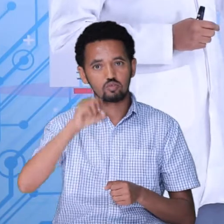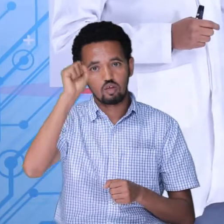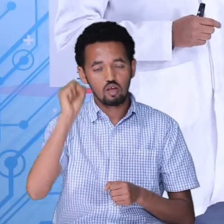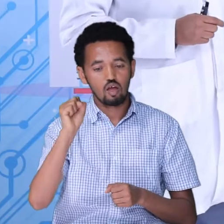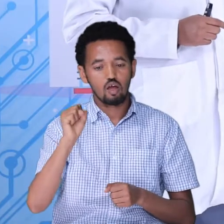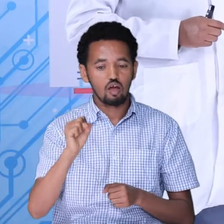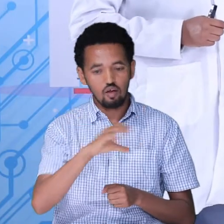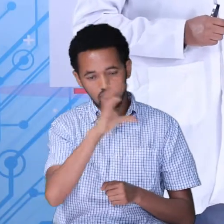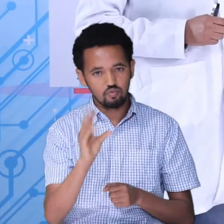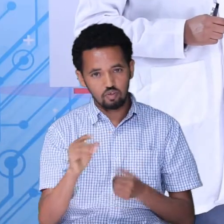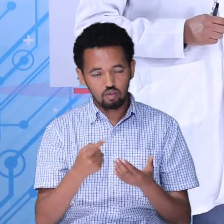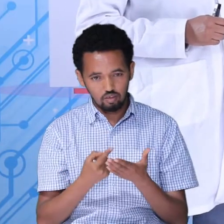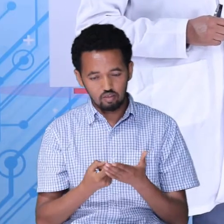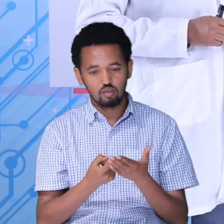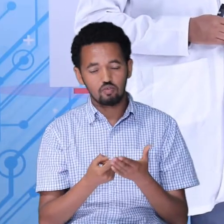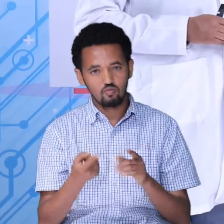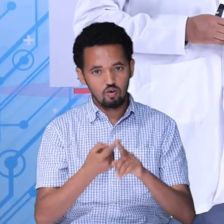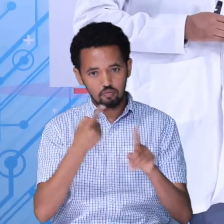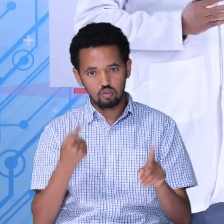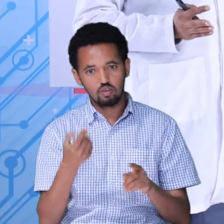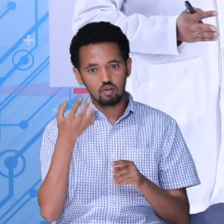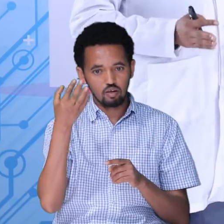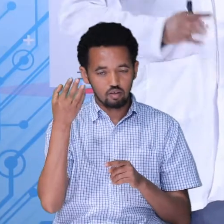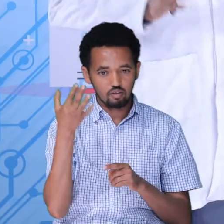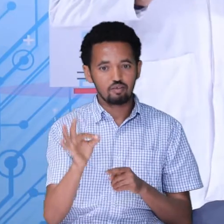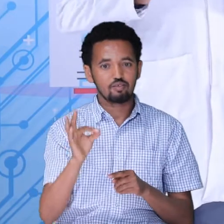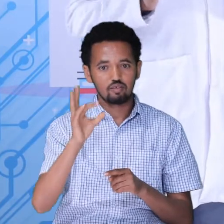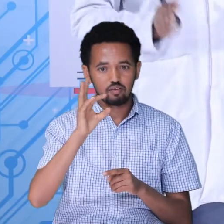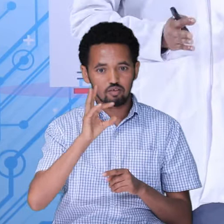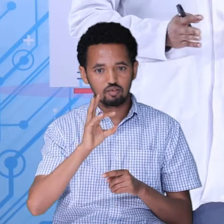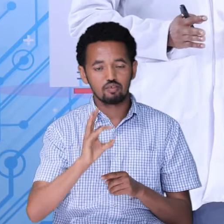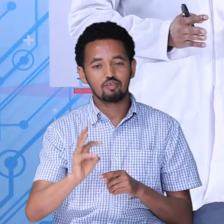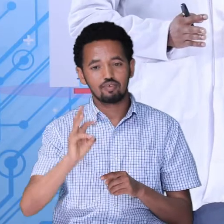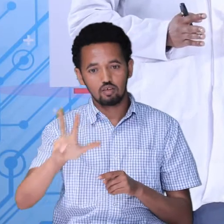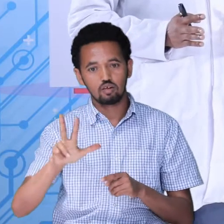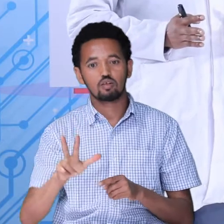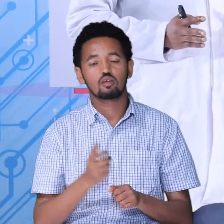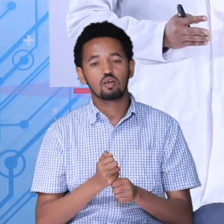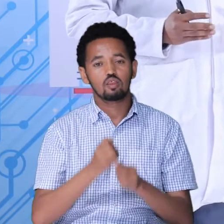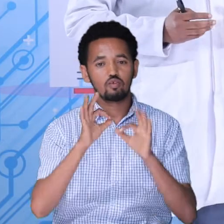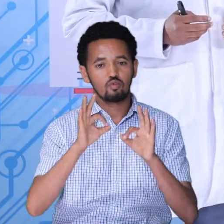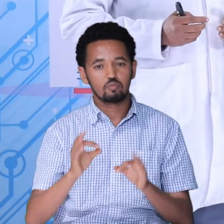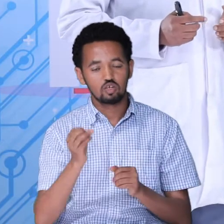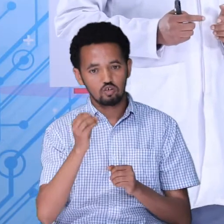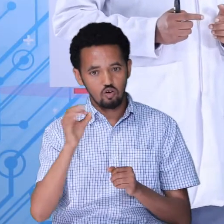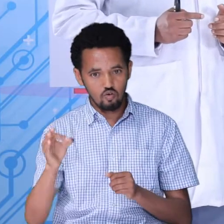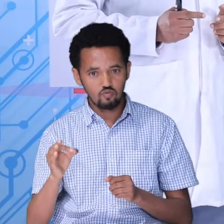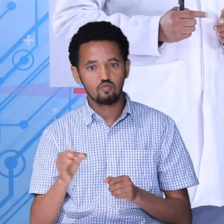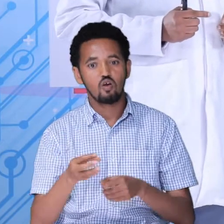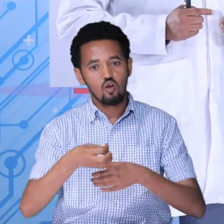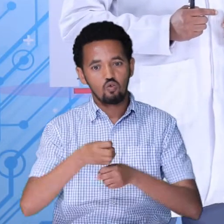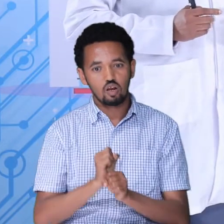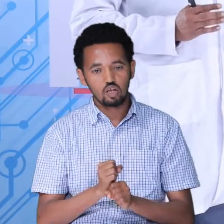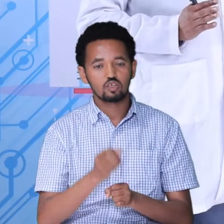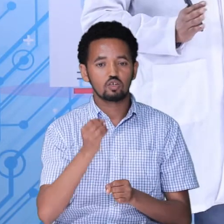would be correct to start from the year 1963. 1963 was the formation of Organization